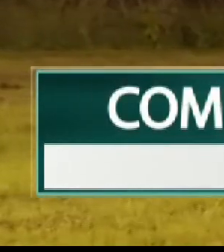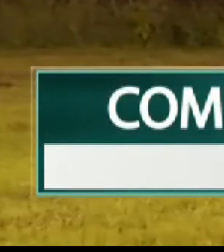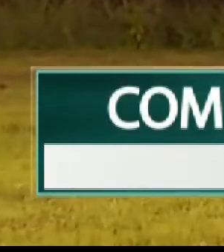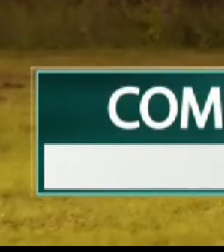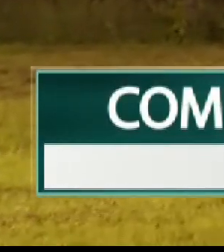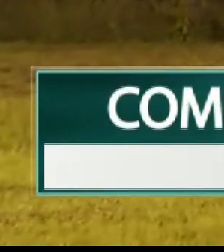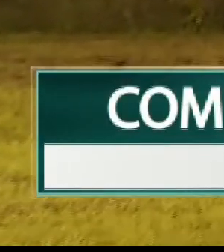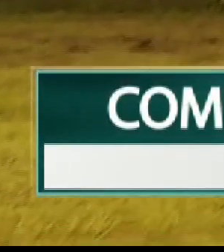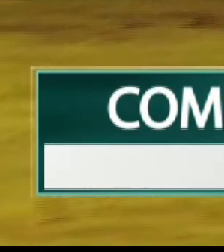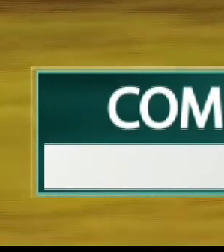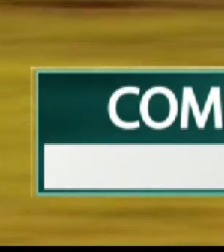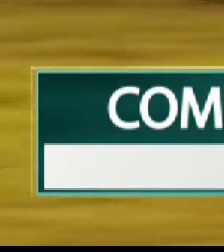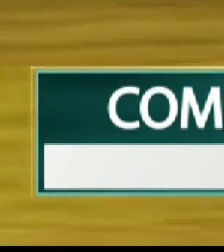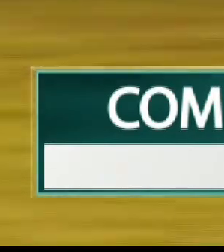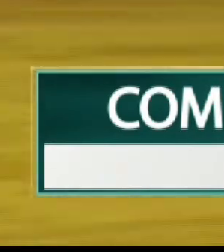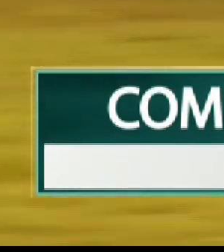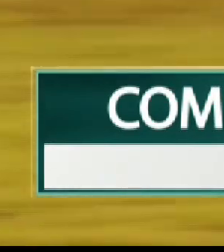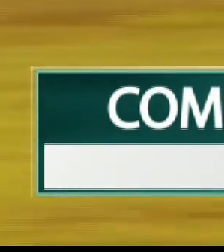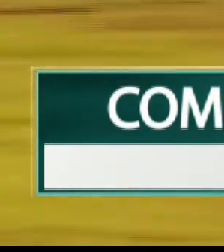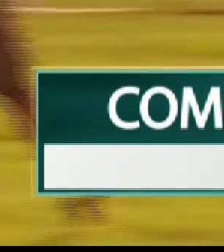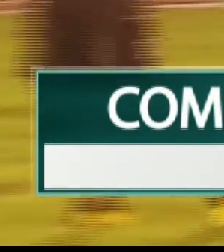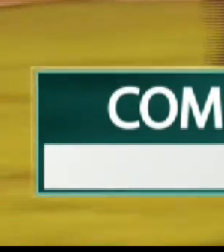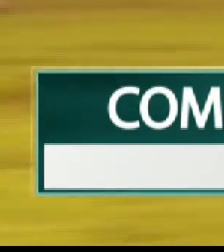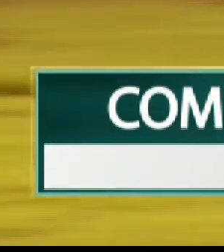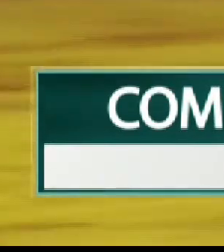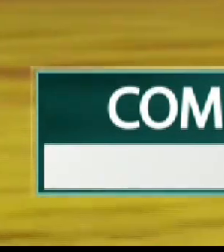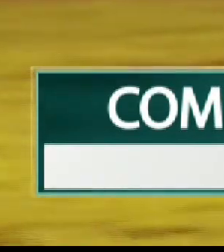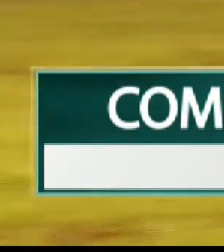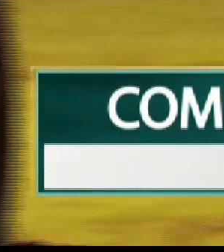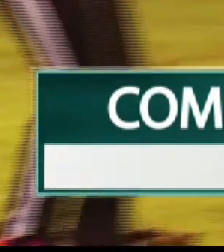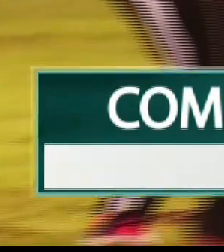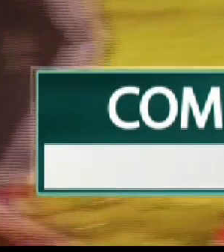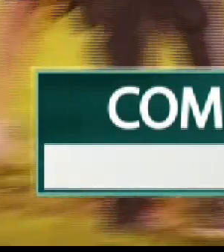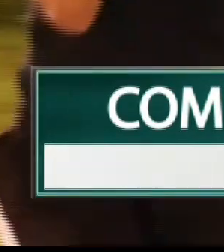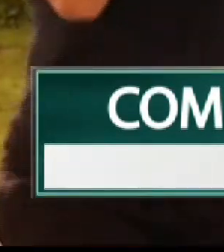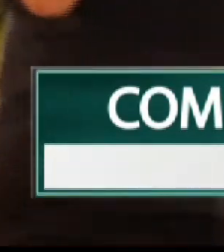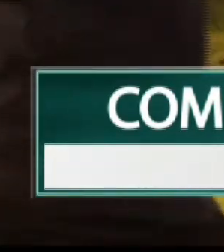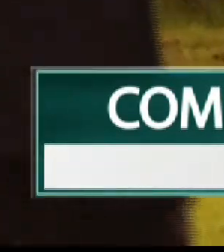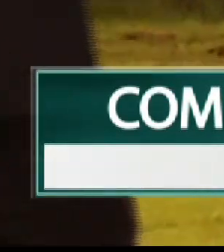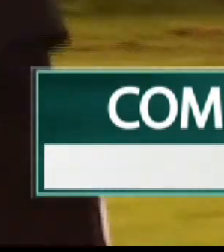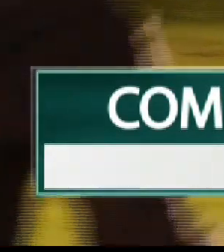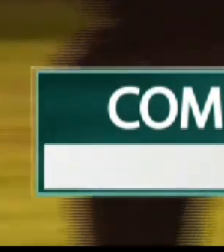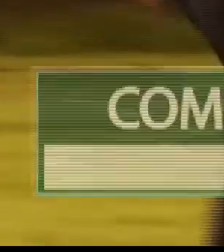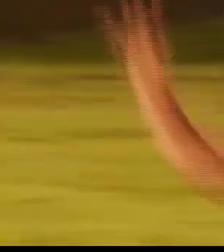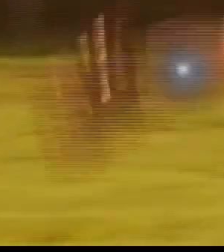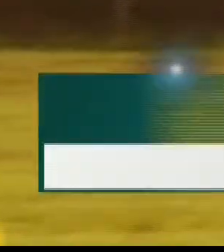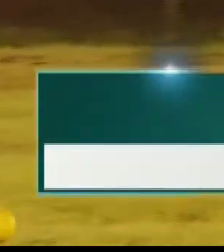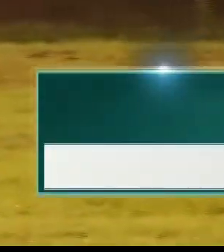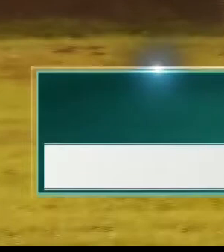And later, the challenge continues. You won't want to miss ZNS Total Sports tonight.